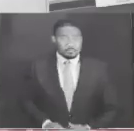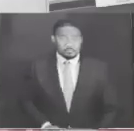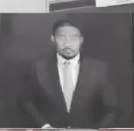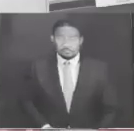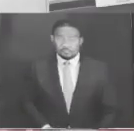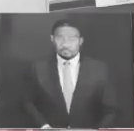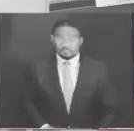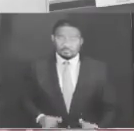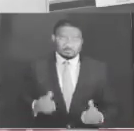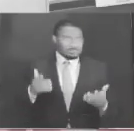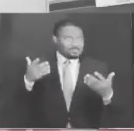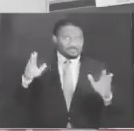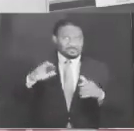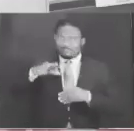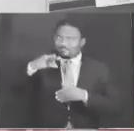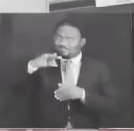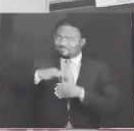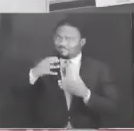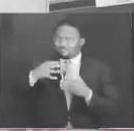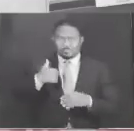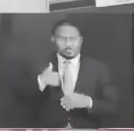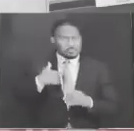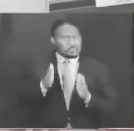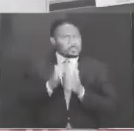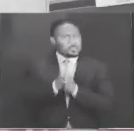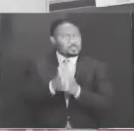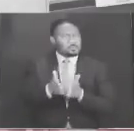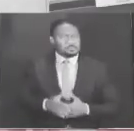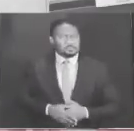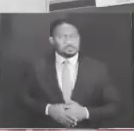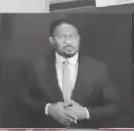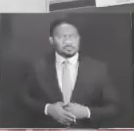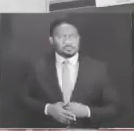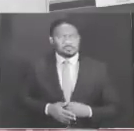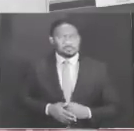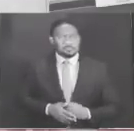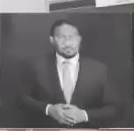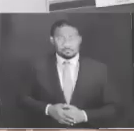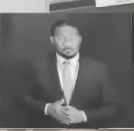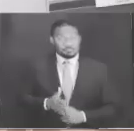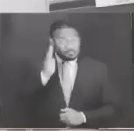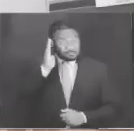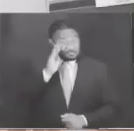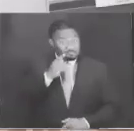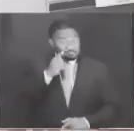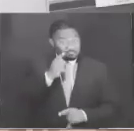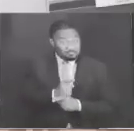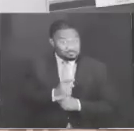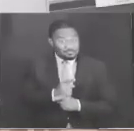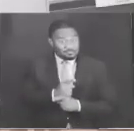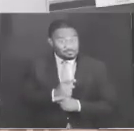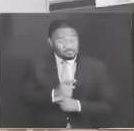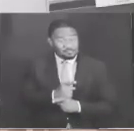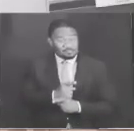bolted. So I'm only asking that, Mr. Speaker, it will be appropriate